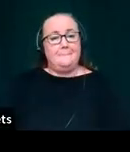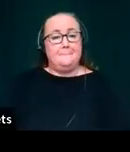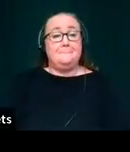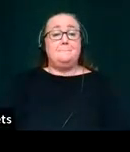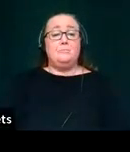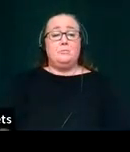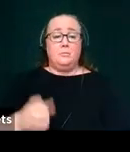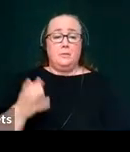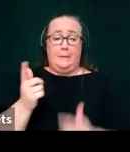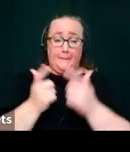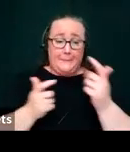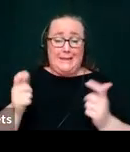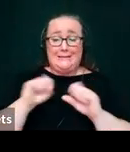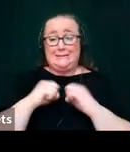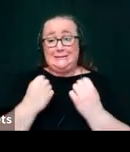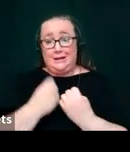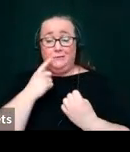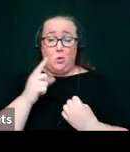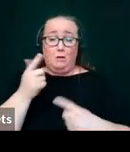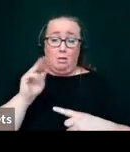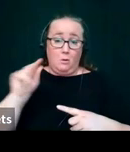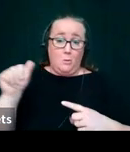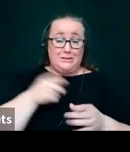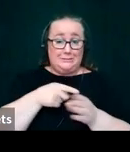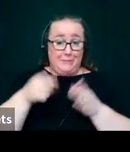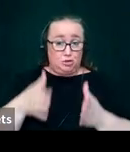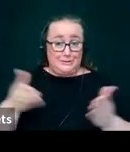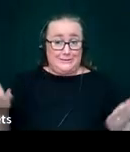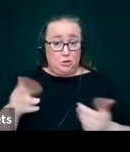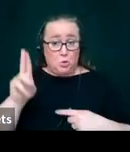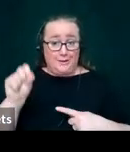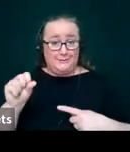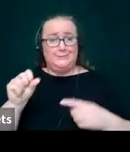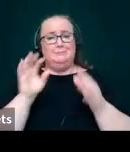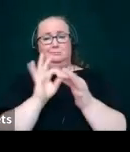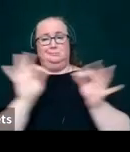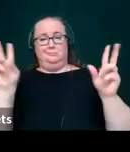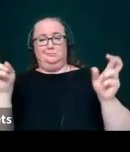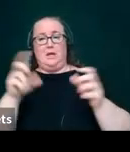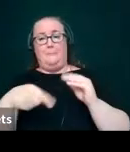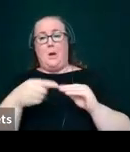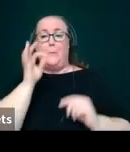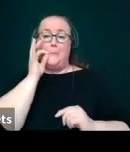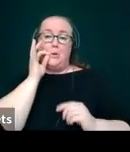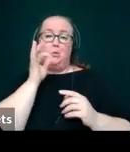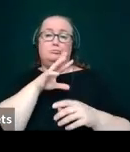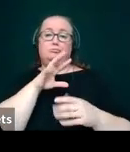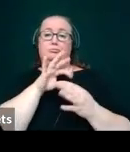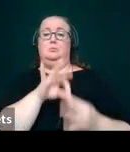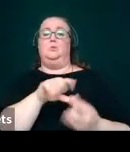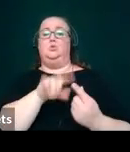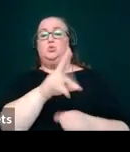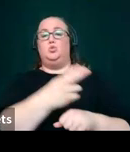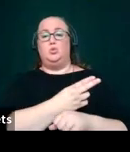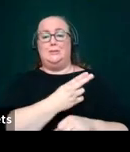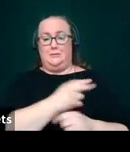is the largest society of fellowship-trained glaucoma specialists in the United States, made this statement about marijuana and its use in the treatment of glaucoma.